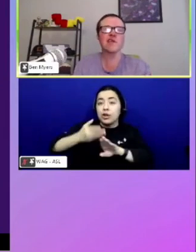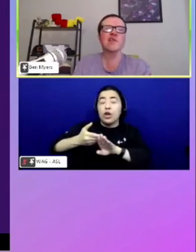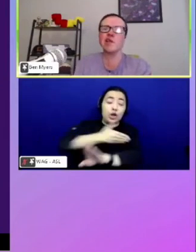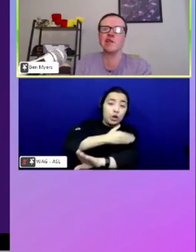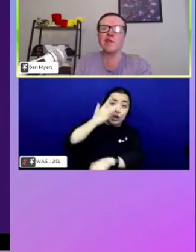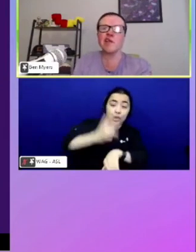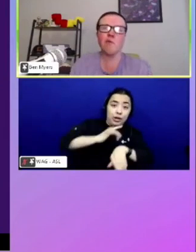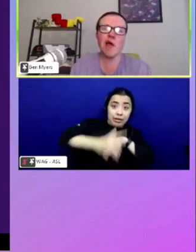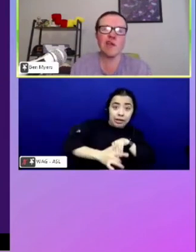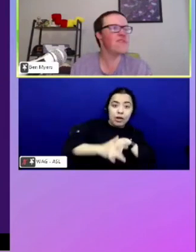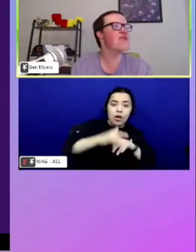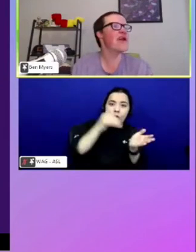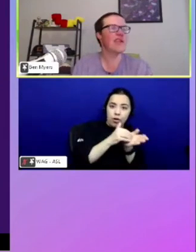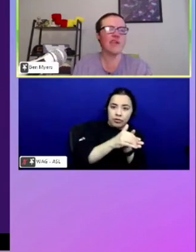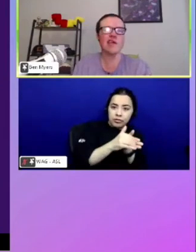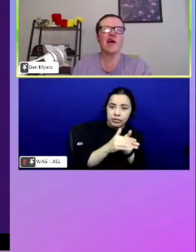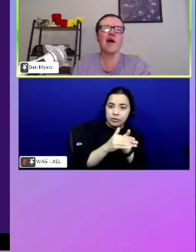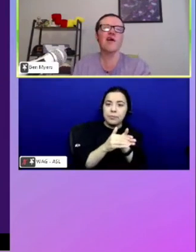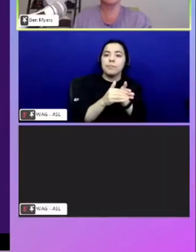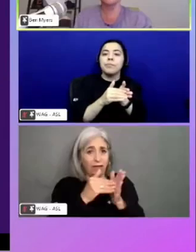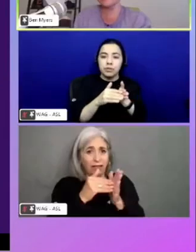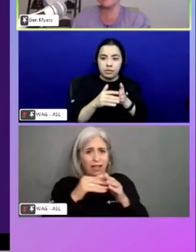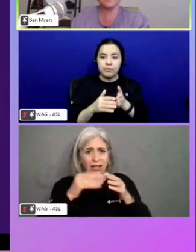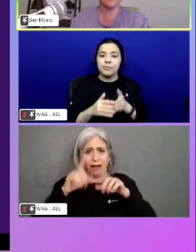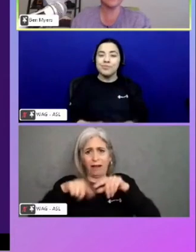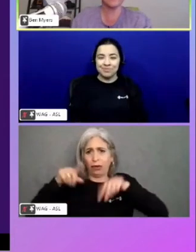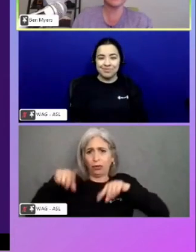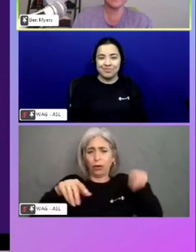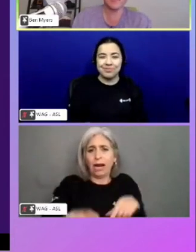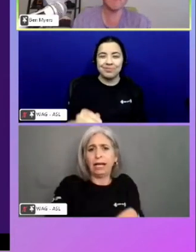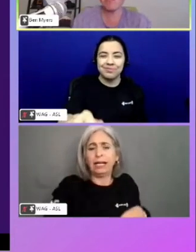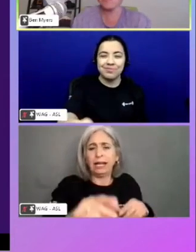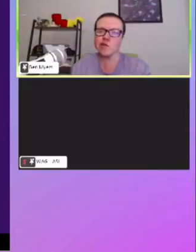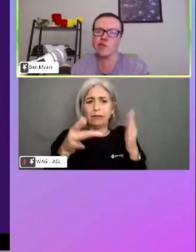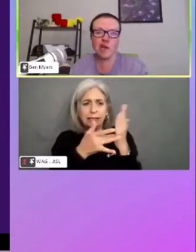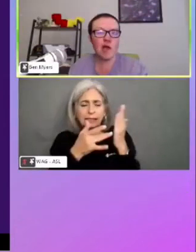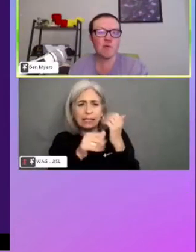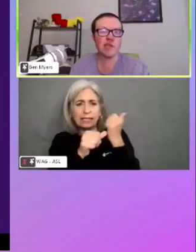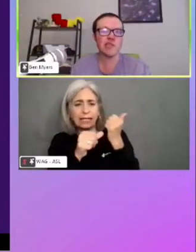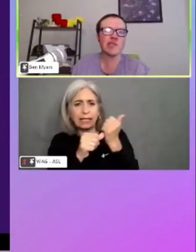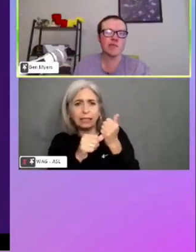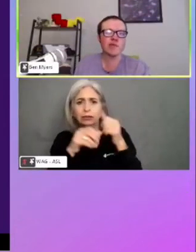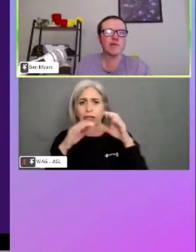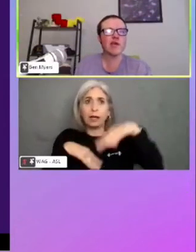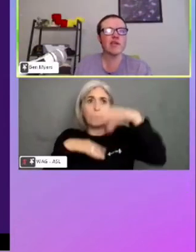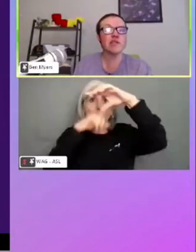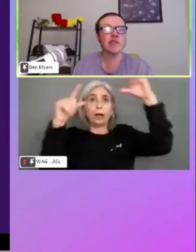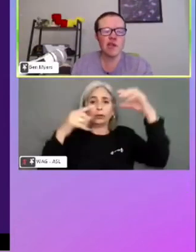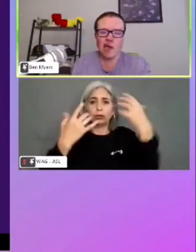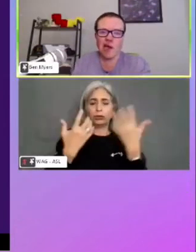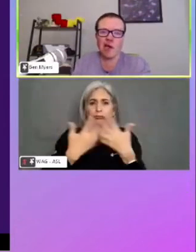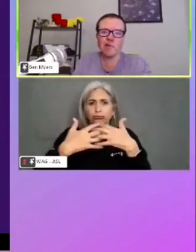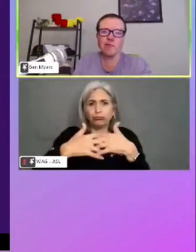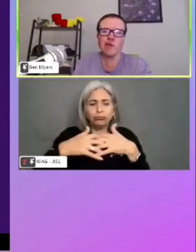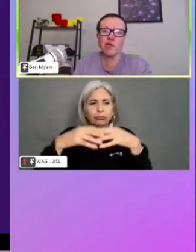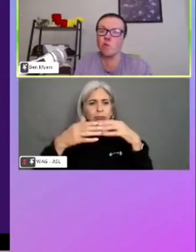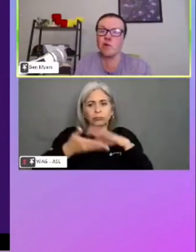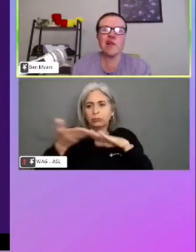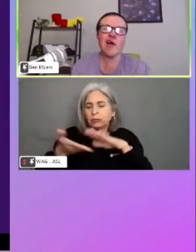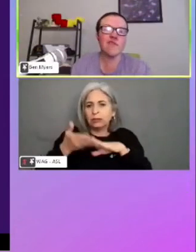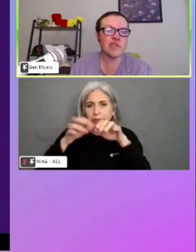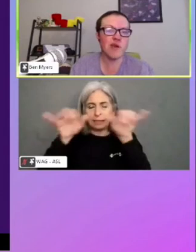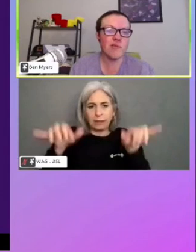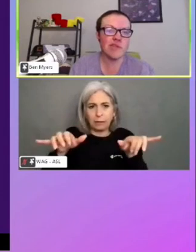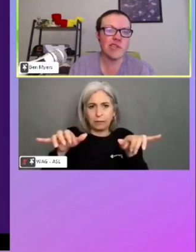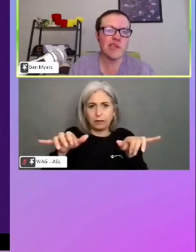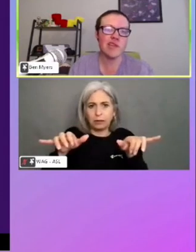often. Test on a wide variety of assistive technologies and browsers and operating systems, because you will